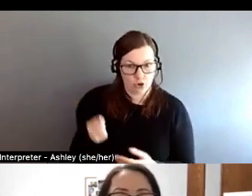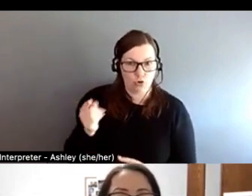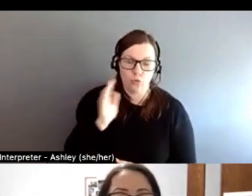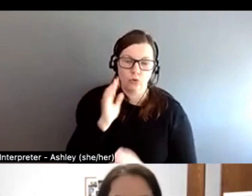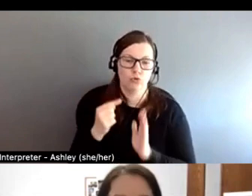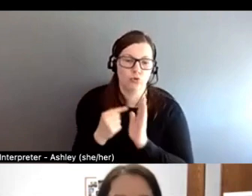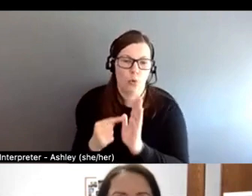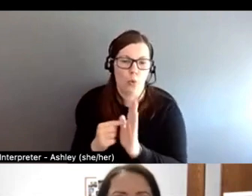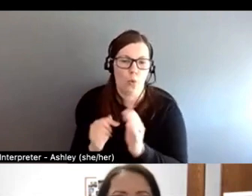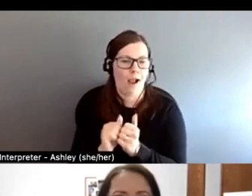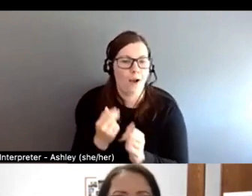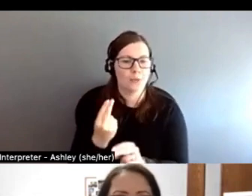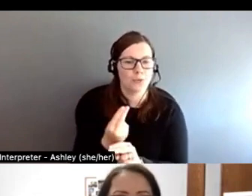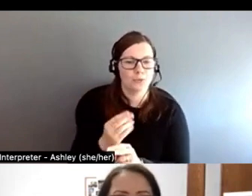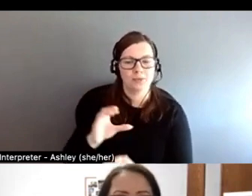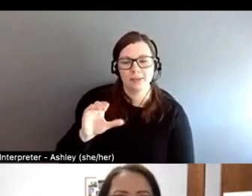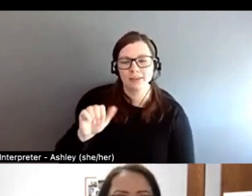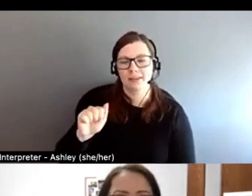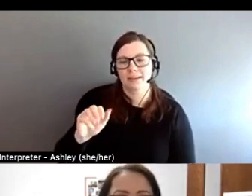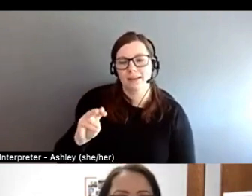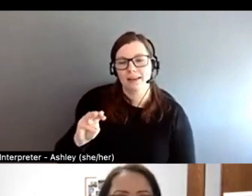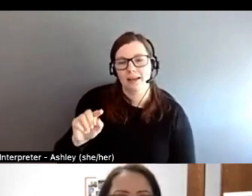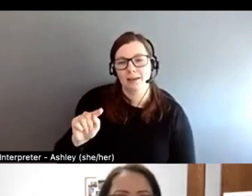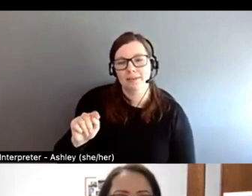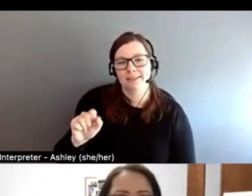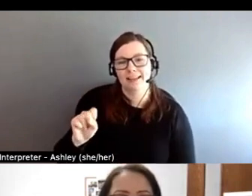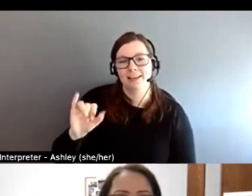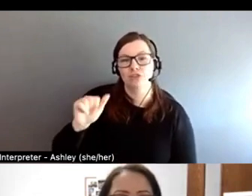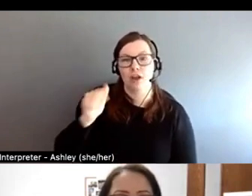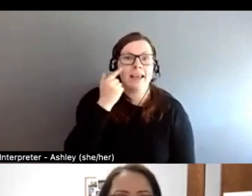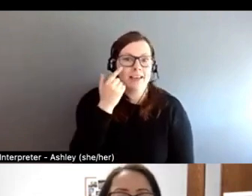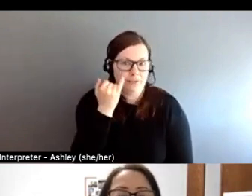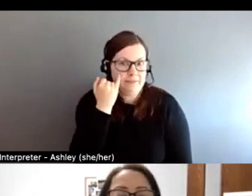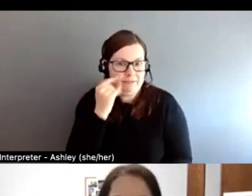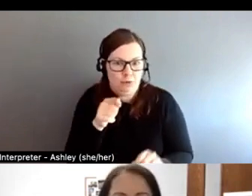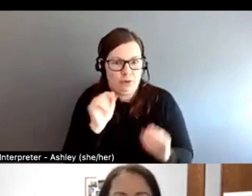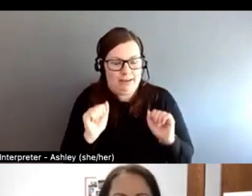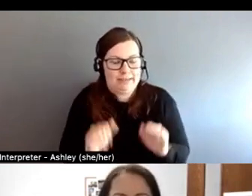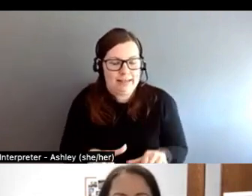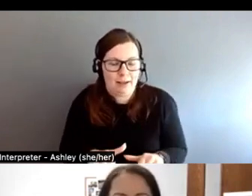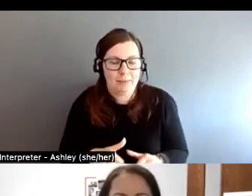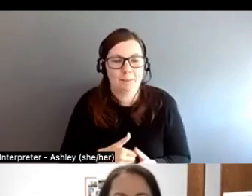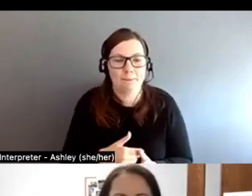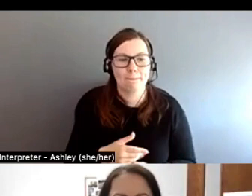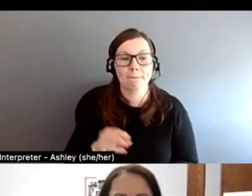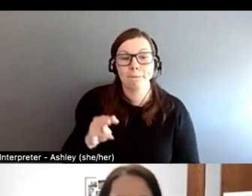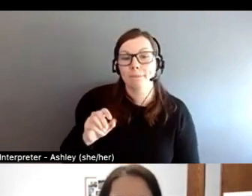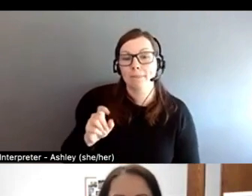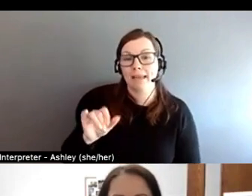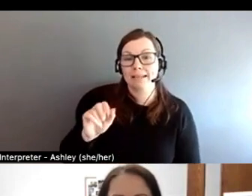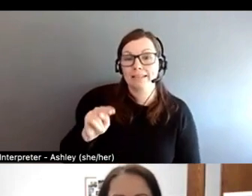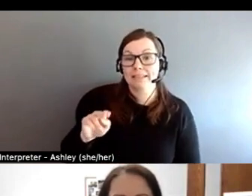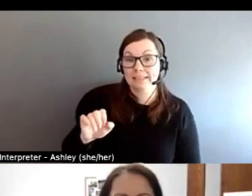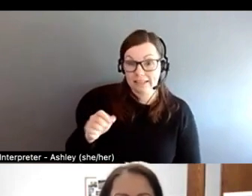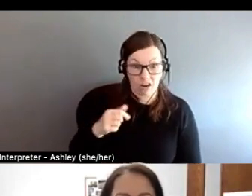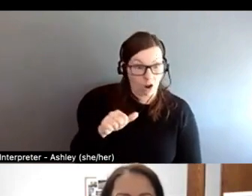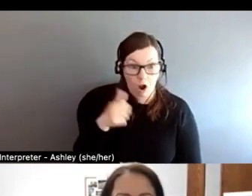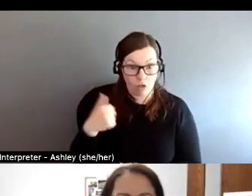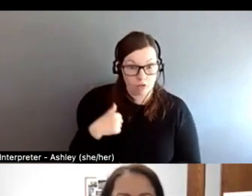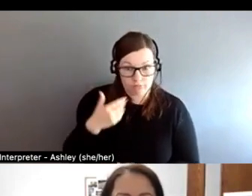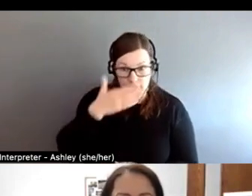Sorry. And I didn't mention also, in Canva, you can actually record yourself in